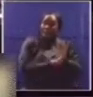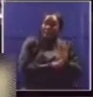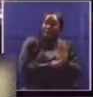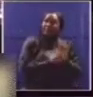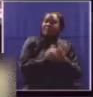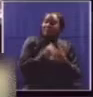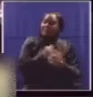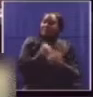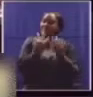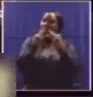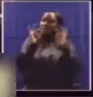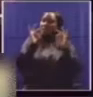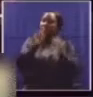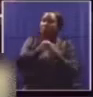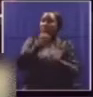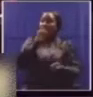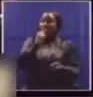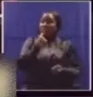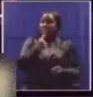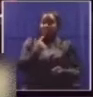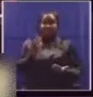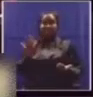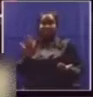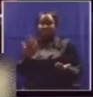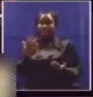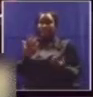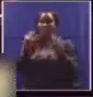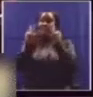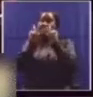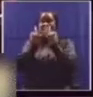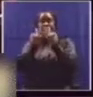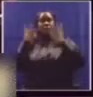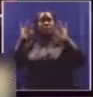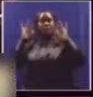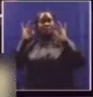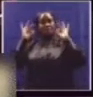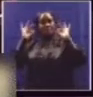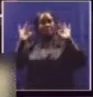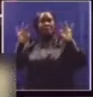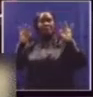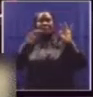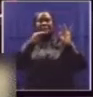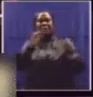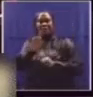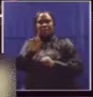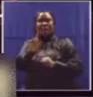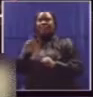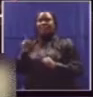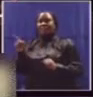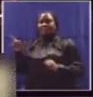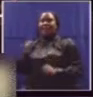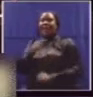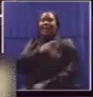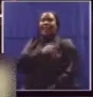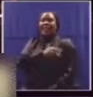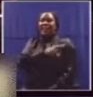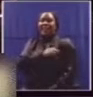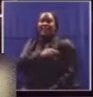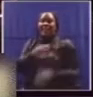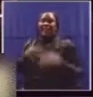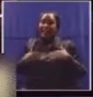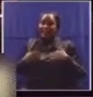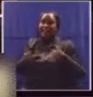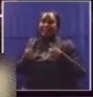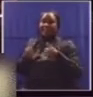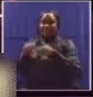that there can be no real freedom without access to good quality and equitable health services. It is perhaps appropriate that we